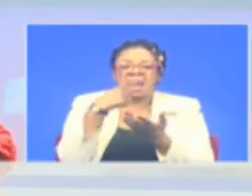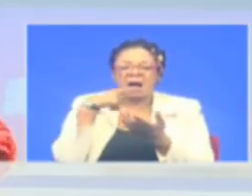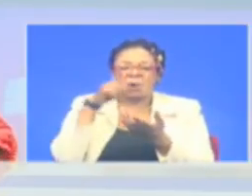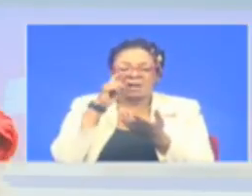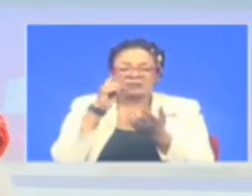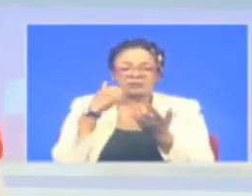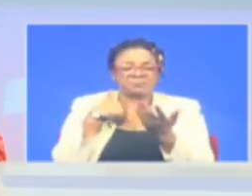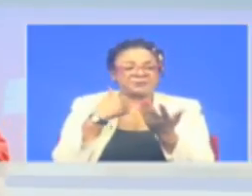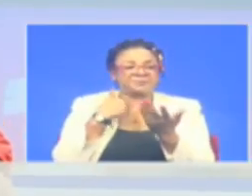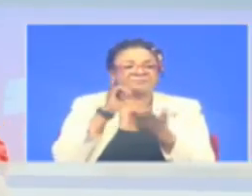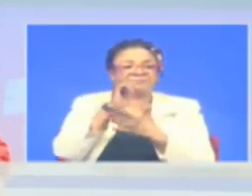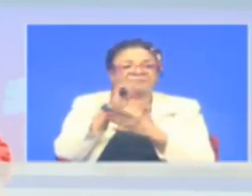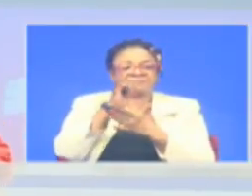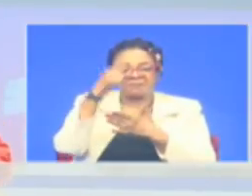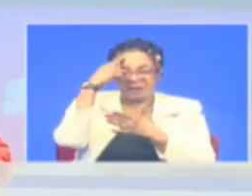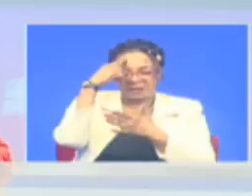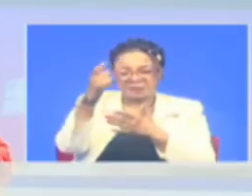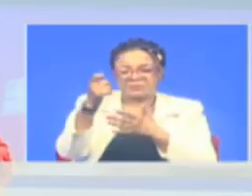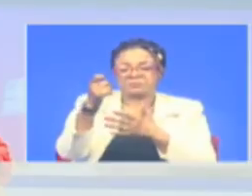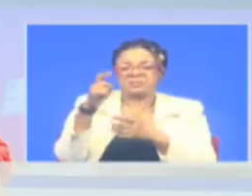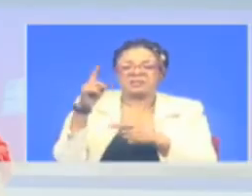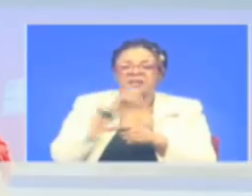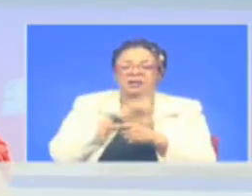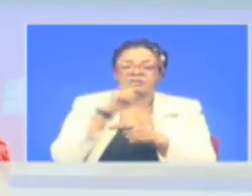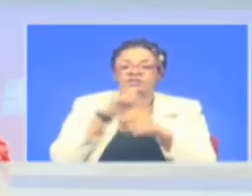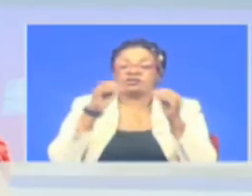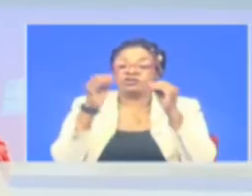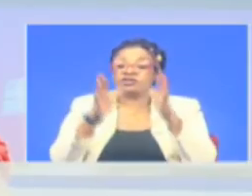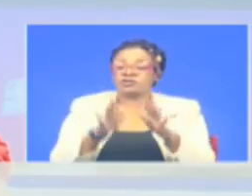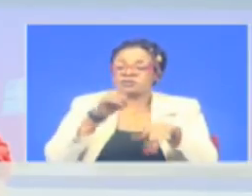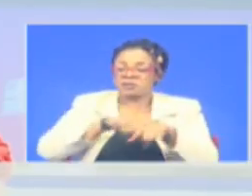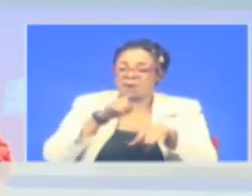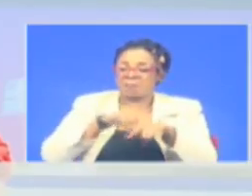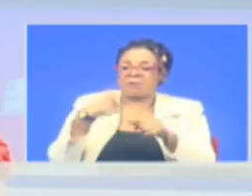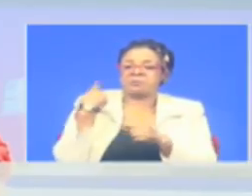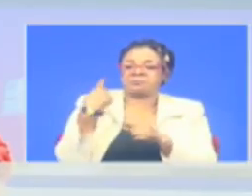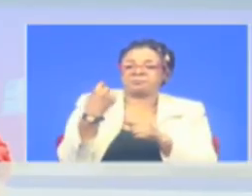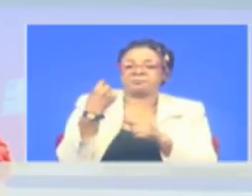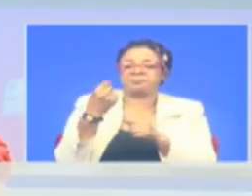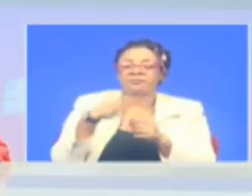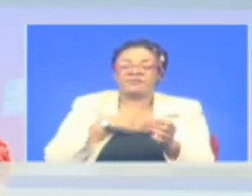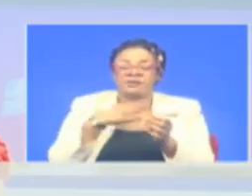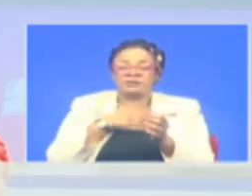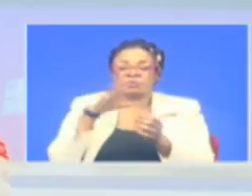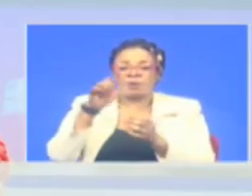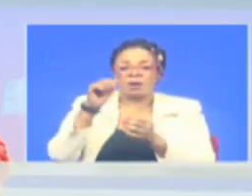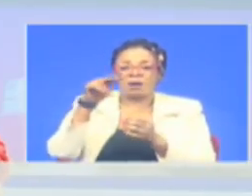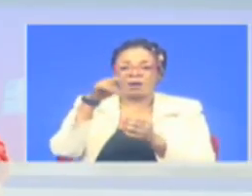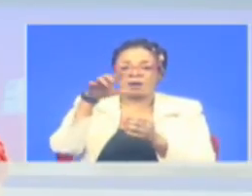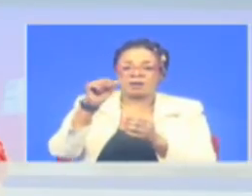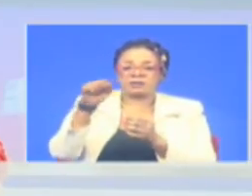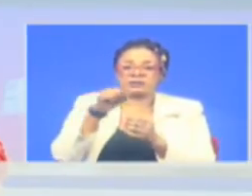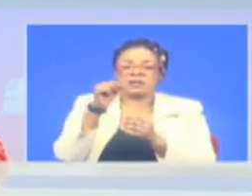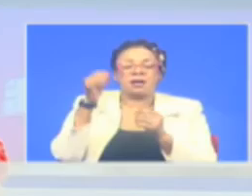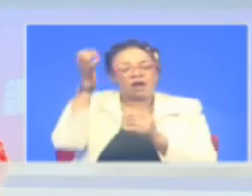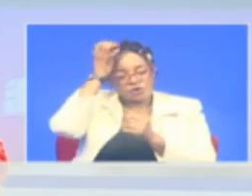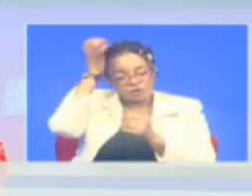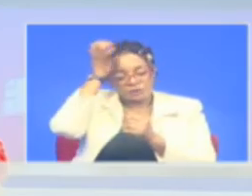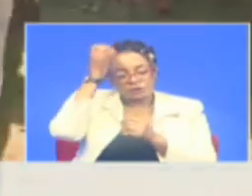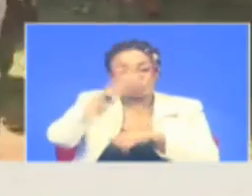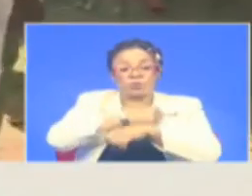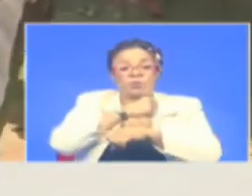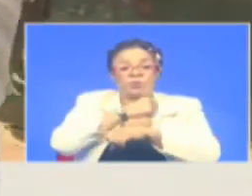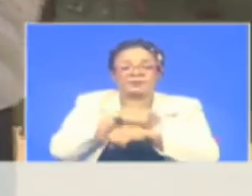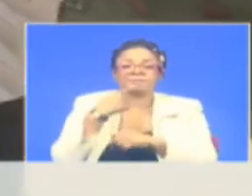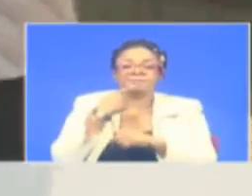humiliating and harassing teachers during his recent visit to Langasa Primary School in Eldoret. The CS gave the teachers at